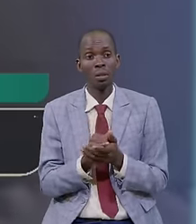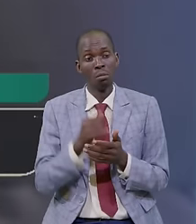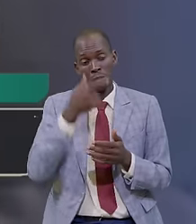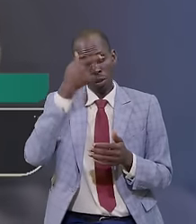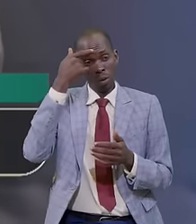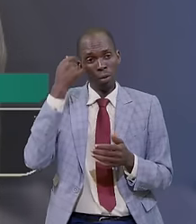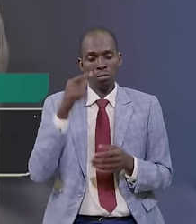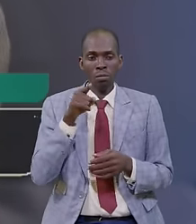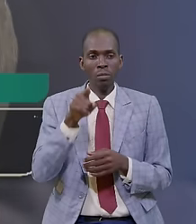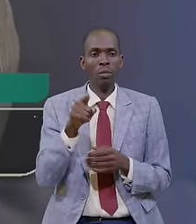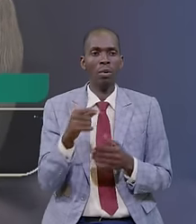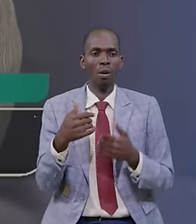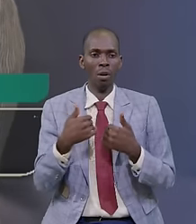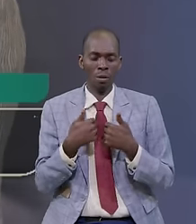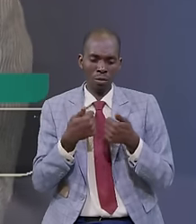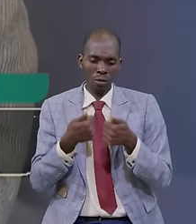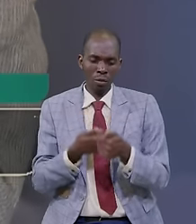thou